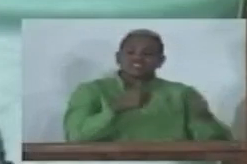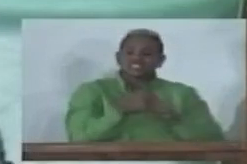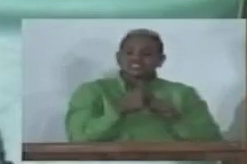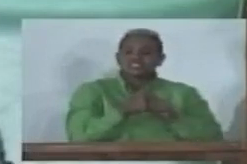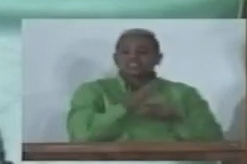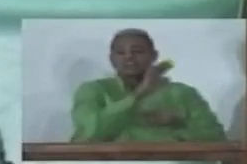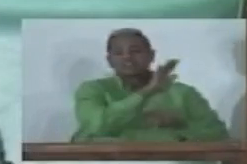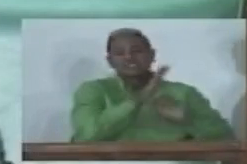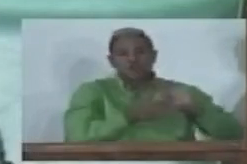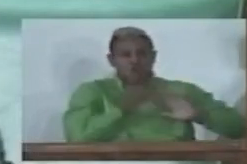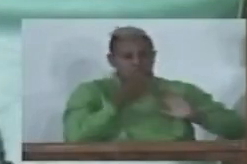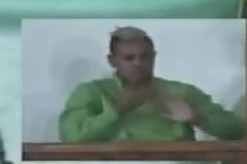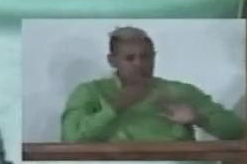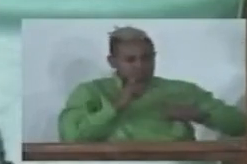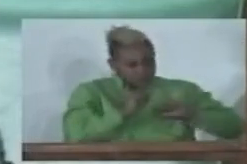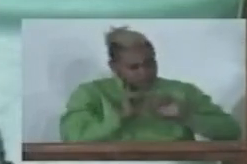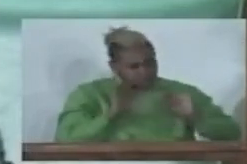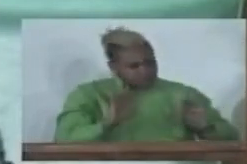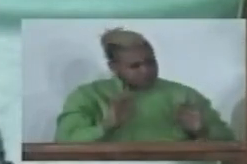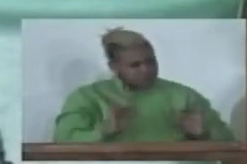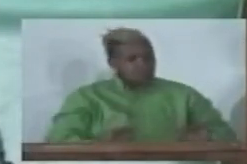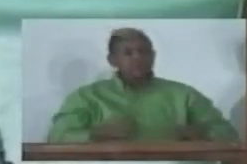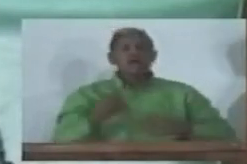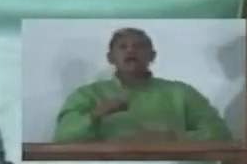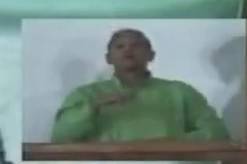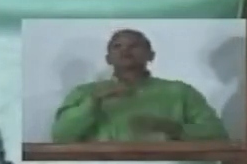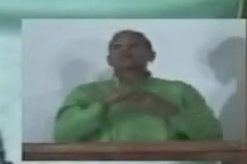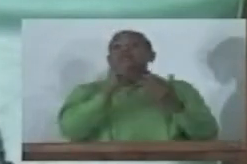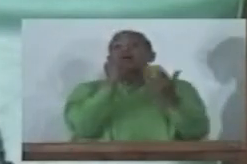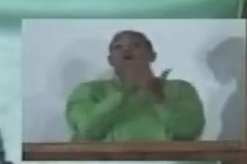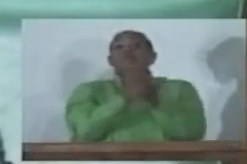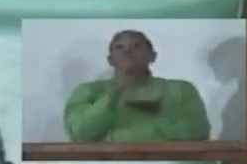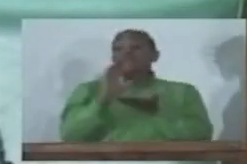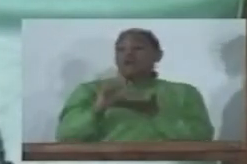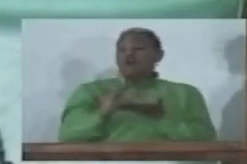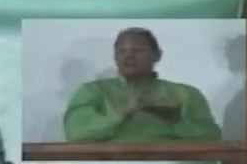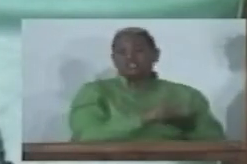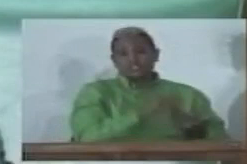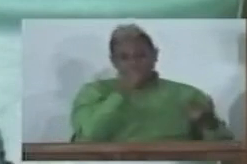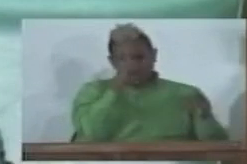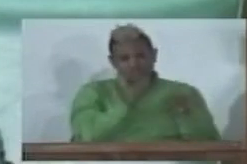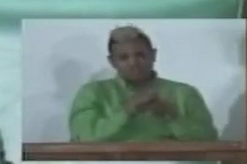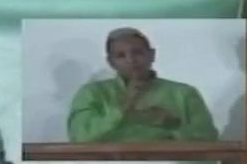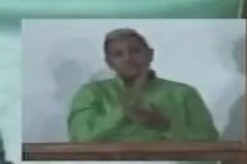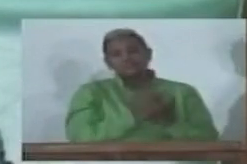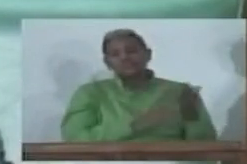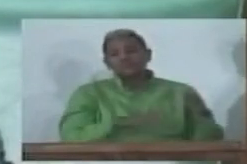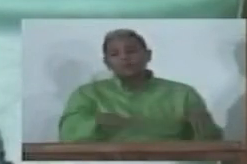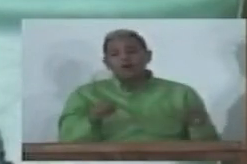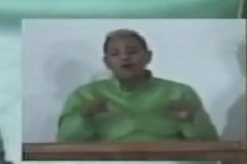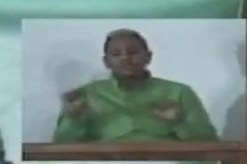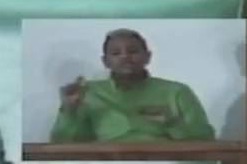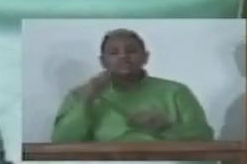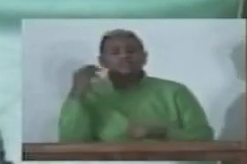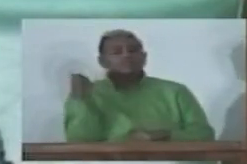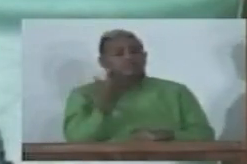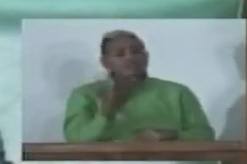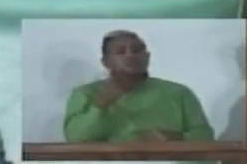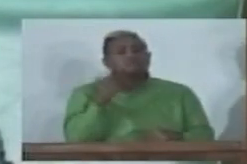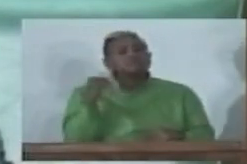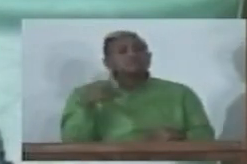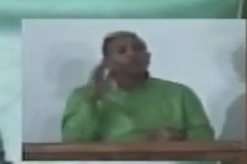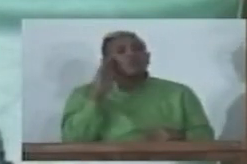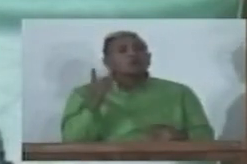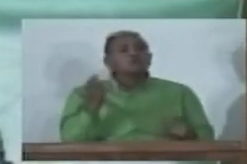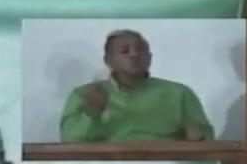its operations. In the approved concession agreement, certain undertakings were provided to the